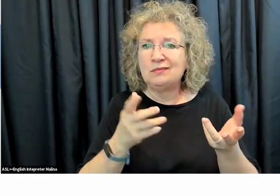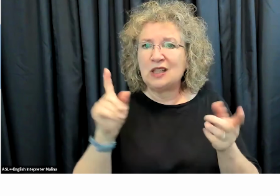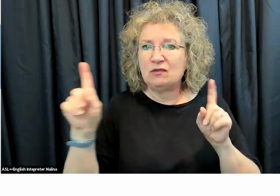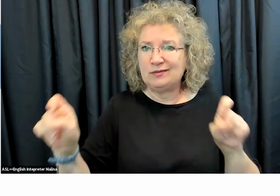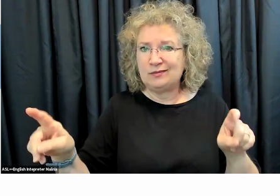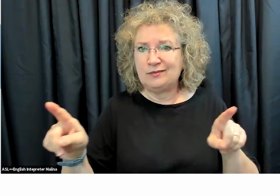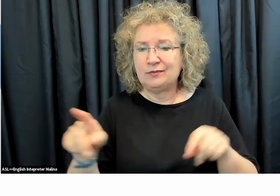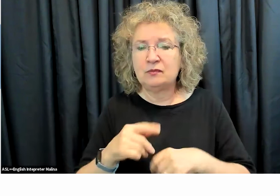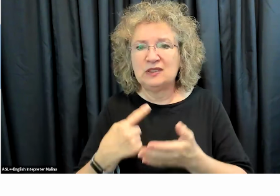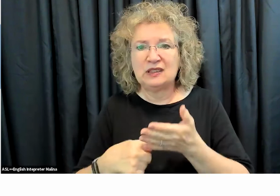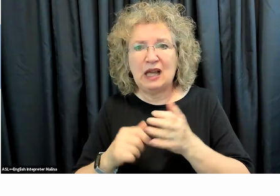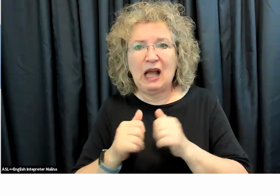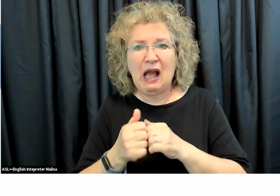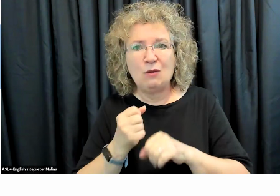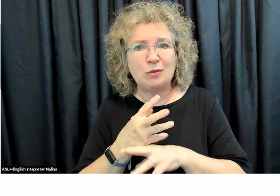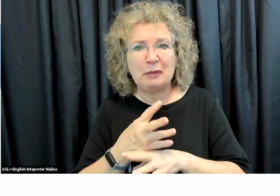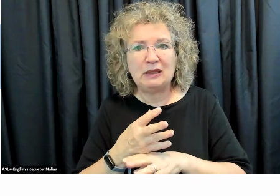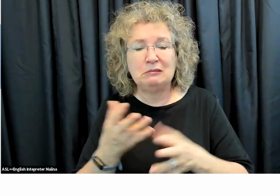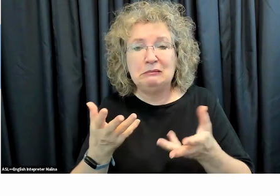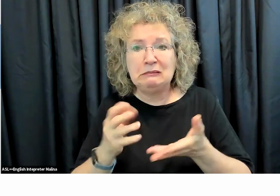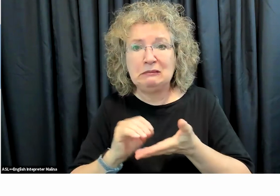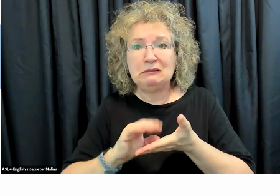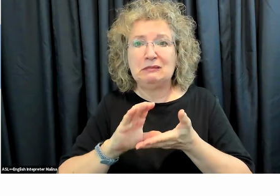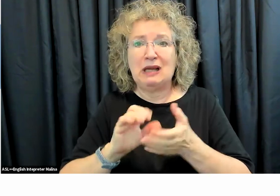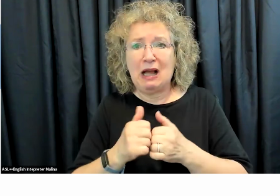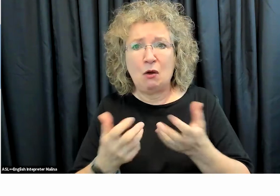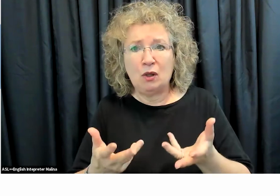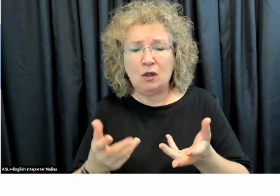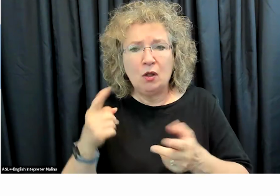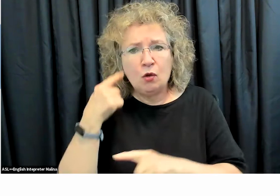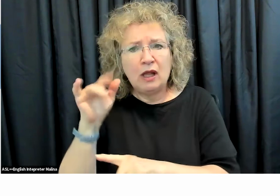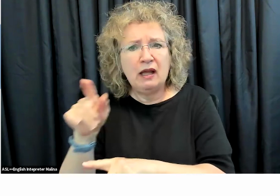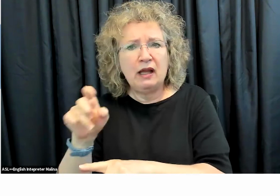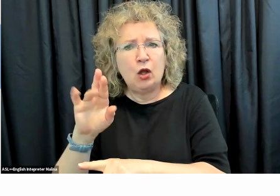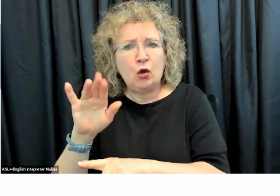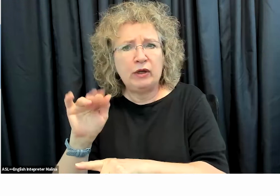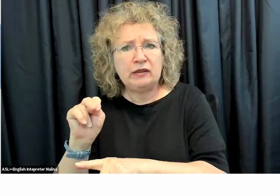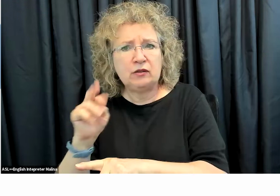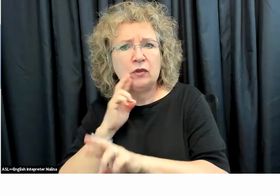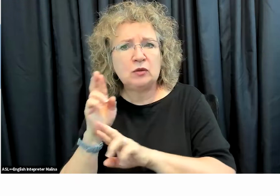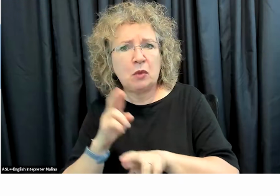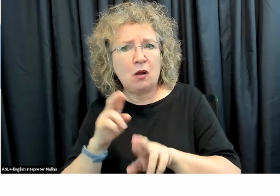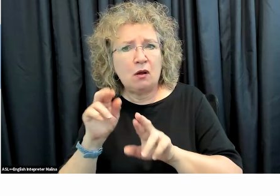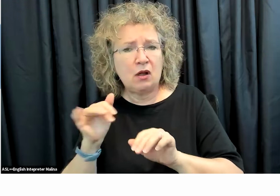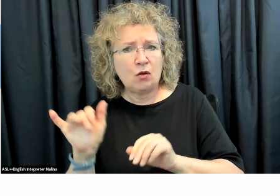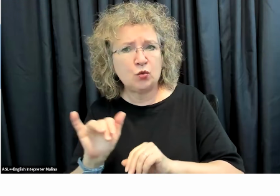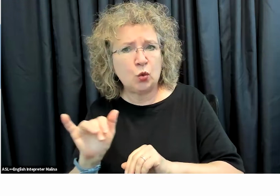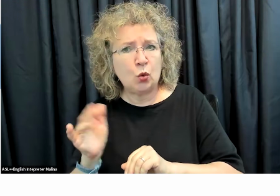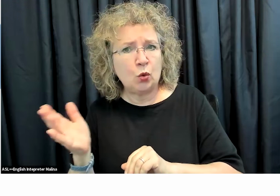that. And looks like Erin has a response to that as well.